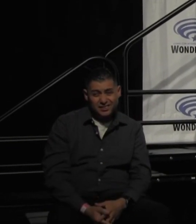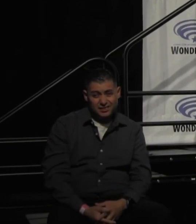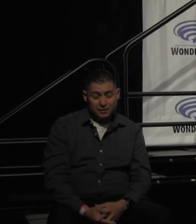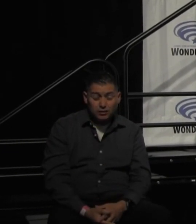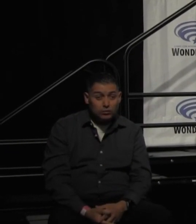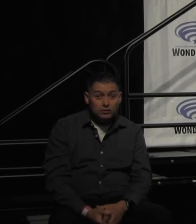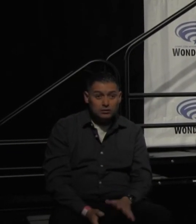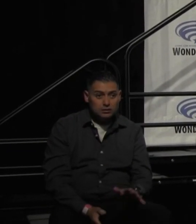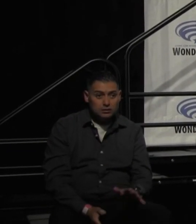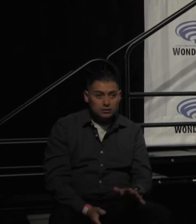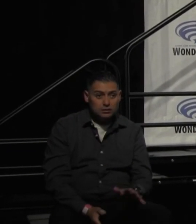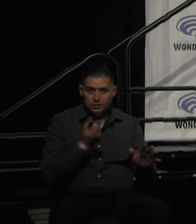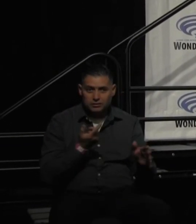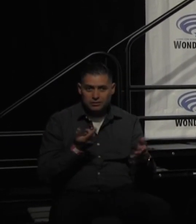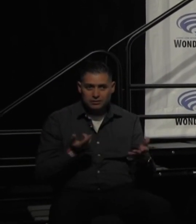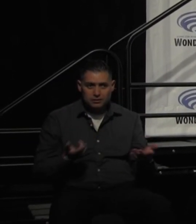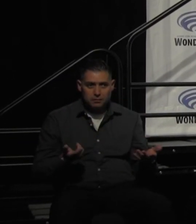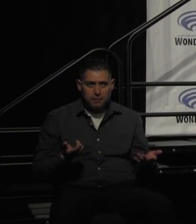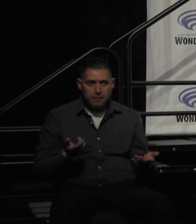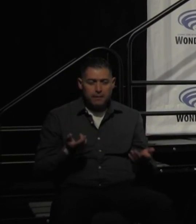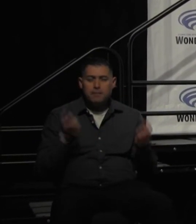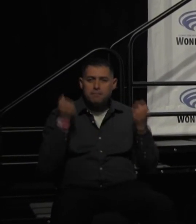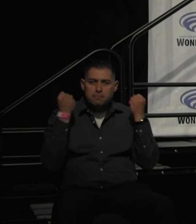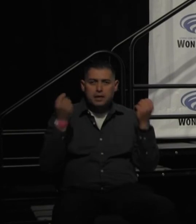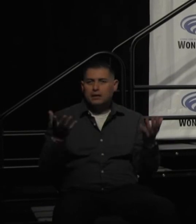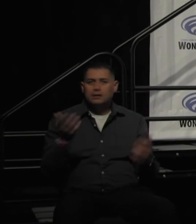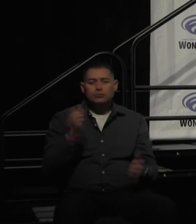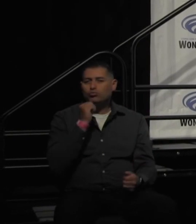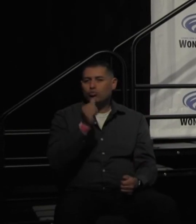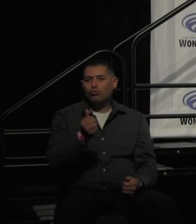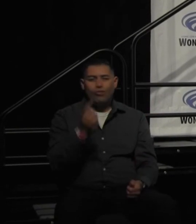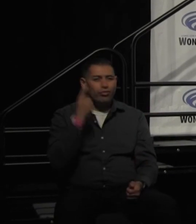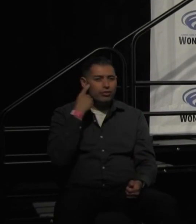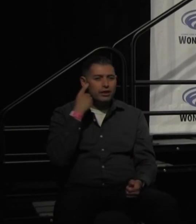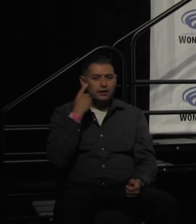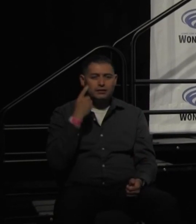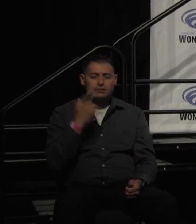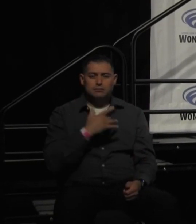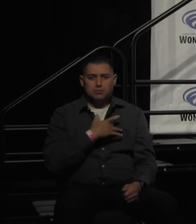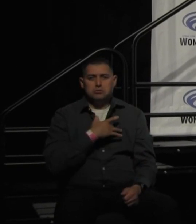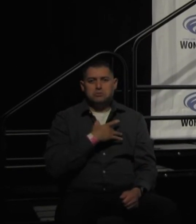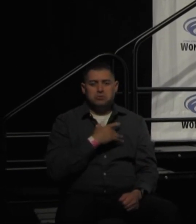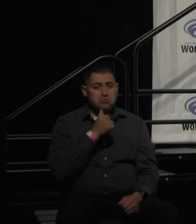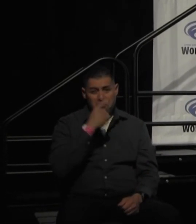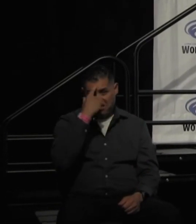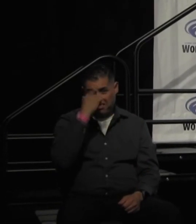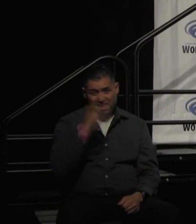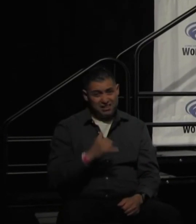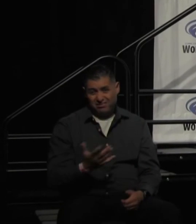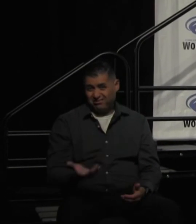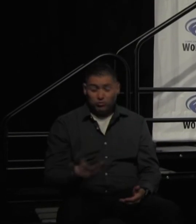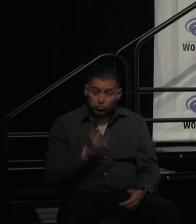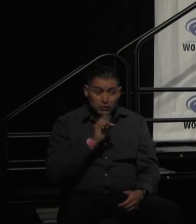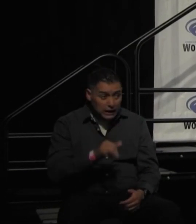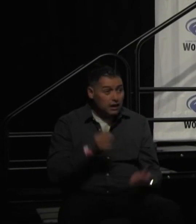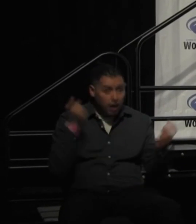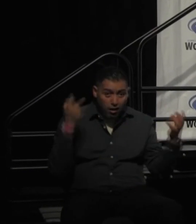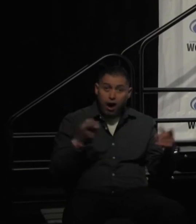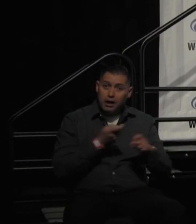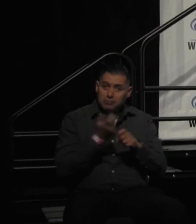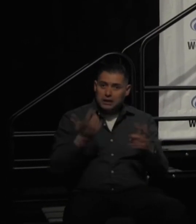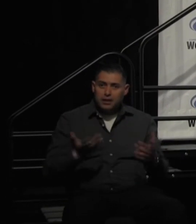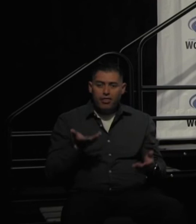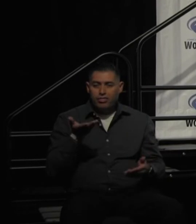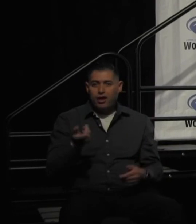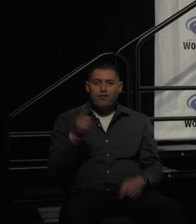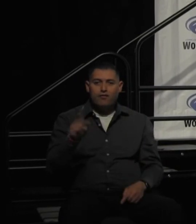No, seriously. A lot of comedians, they don't take that to heart, you know. No, really, a lot of comedians are just